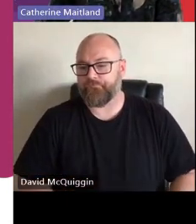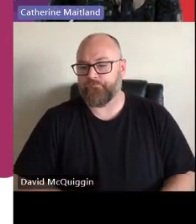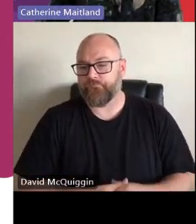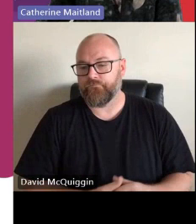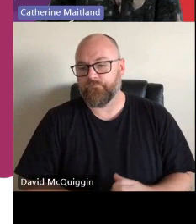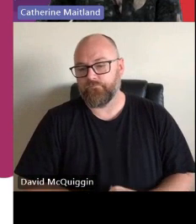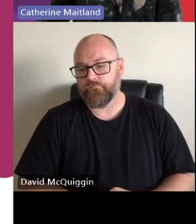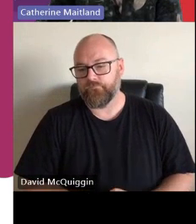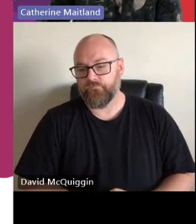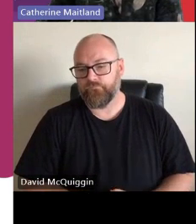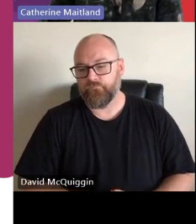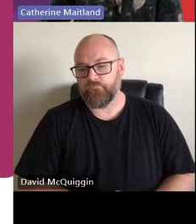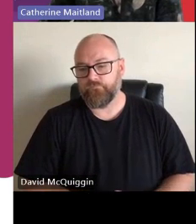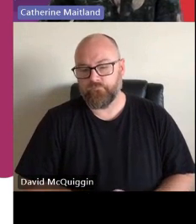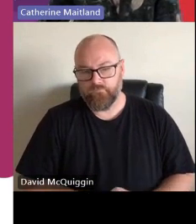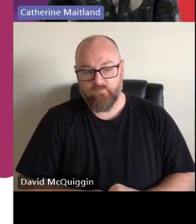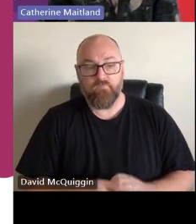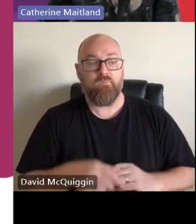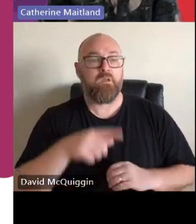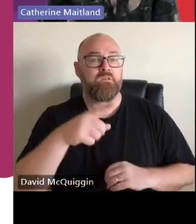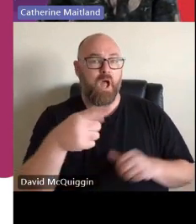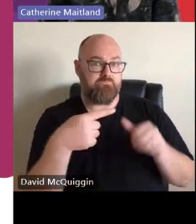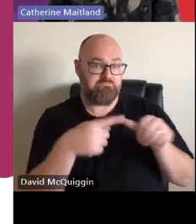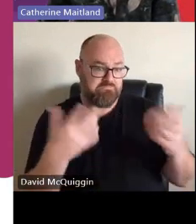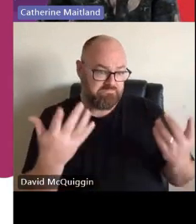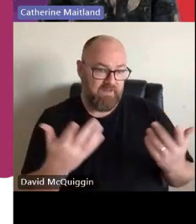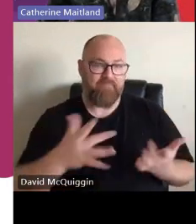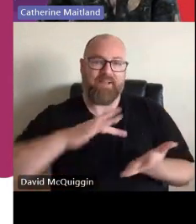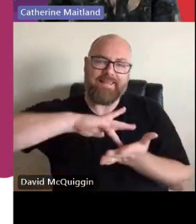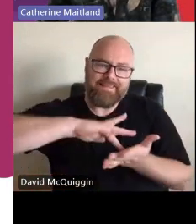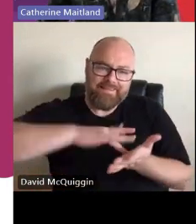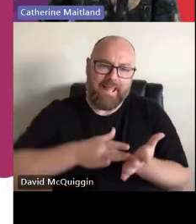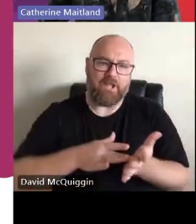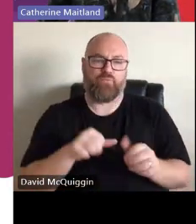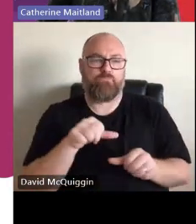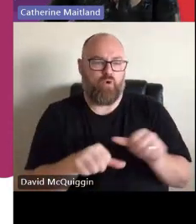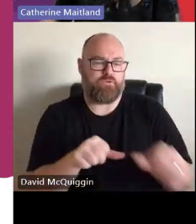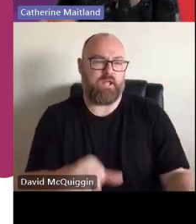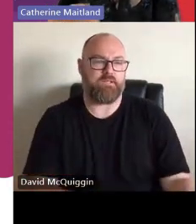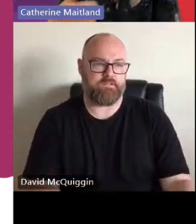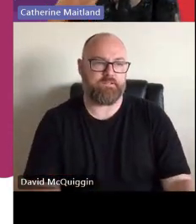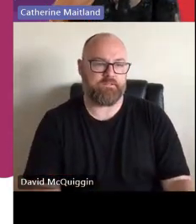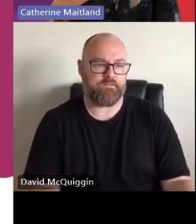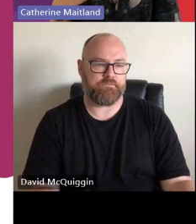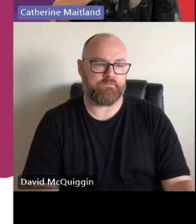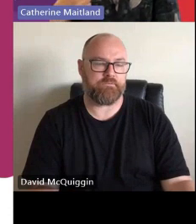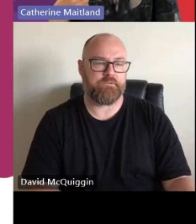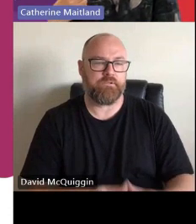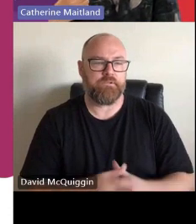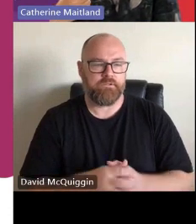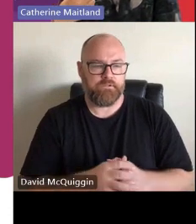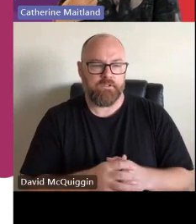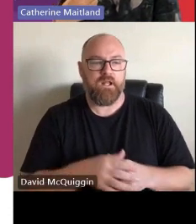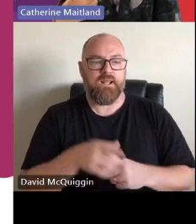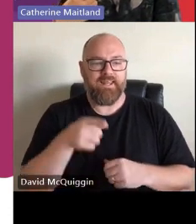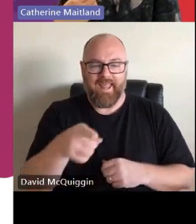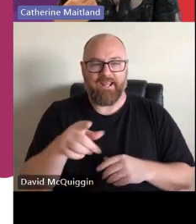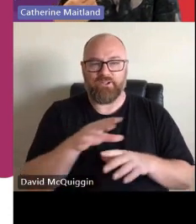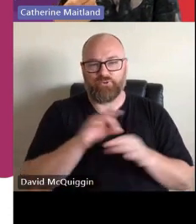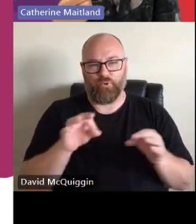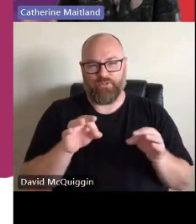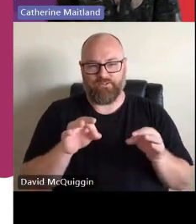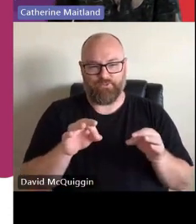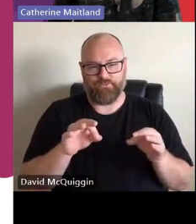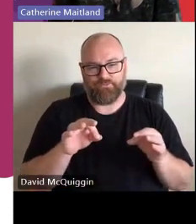Solutions that were proposed include a centralized process works best with a designated point of contact and